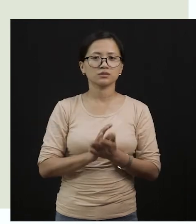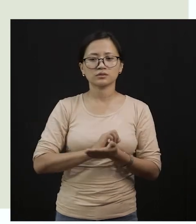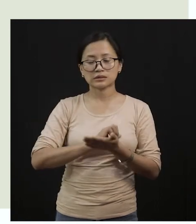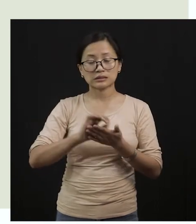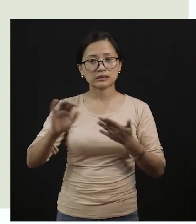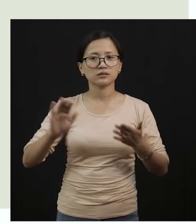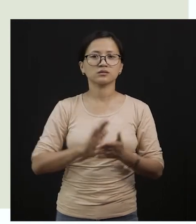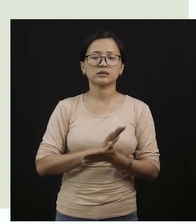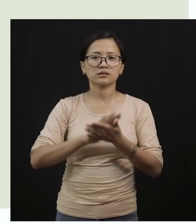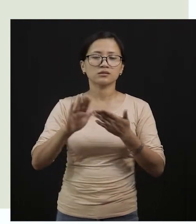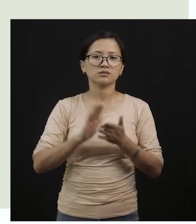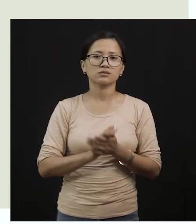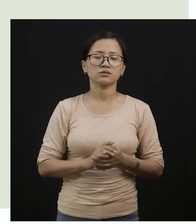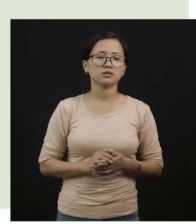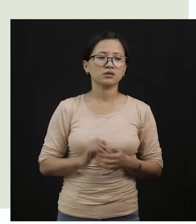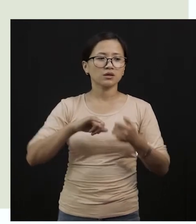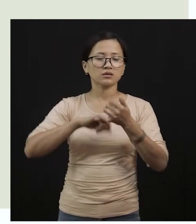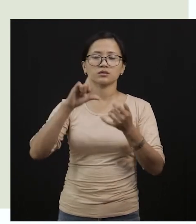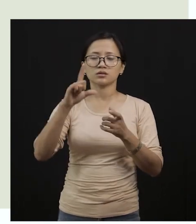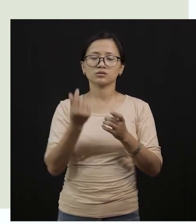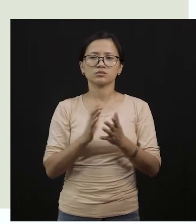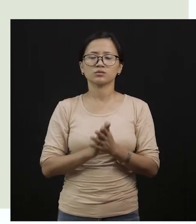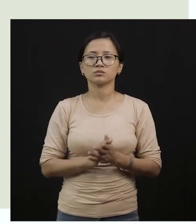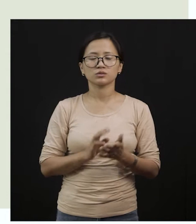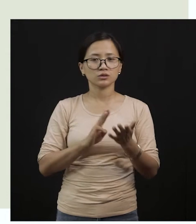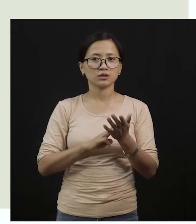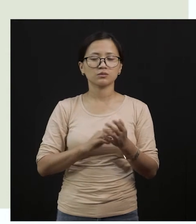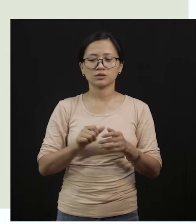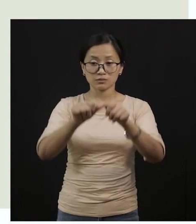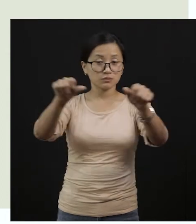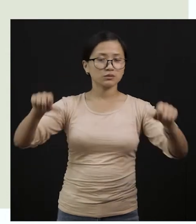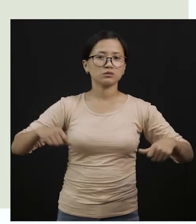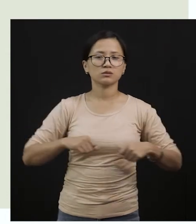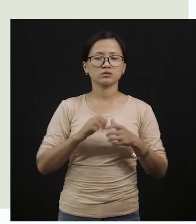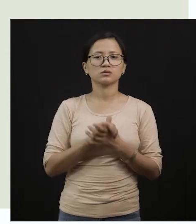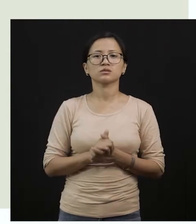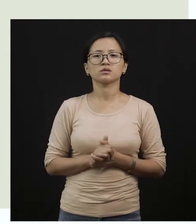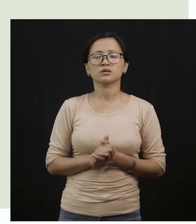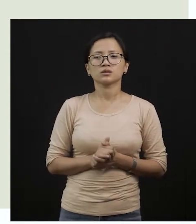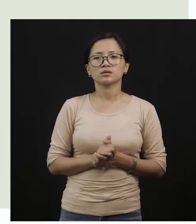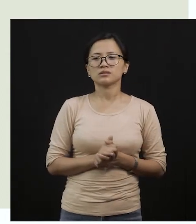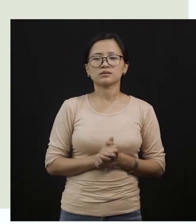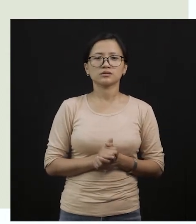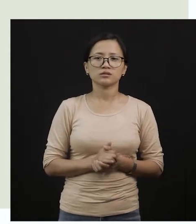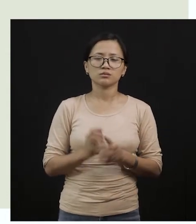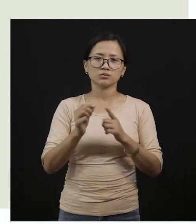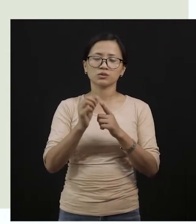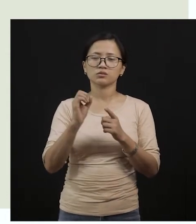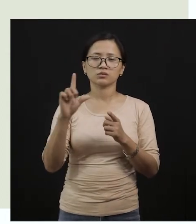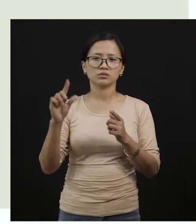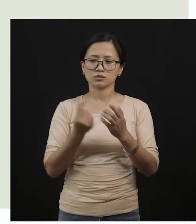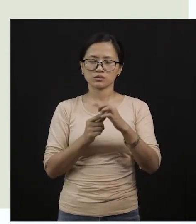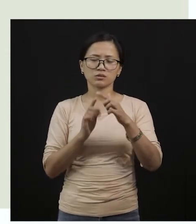cleaning the slums. Imagine slum area. It will be so dirty. The drainages will be blocked. There will be pollution